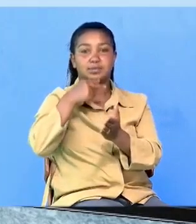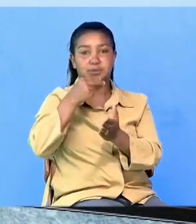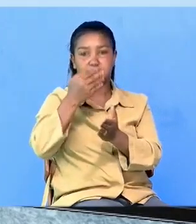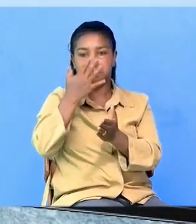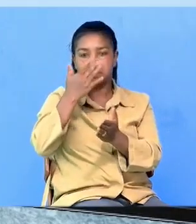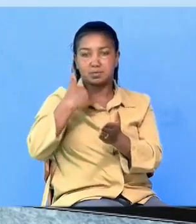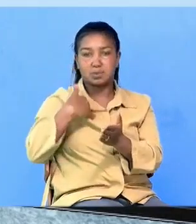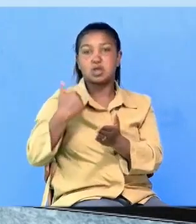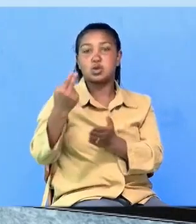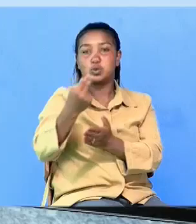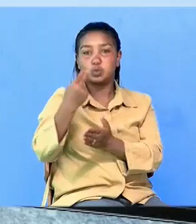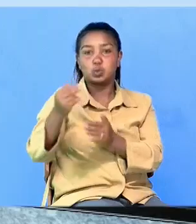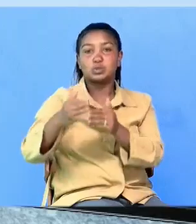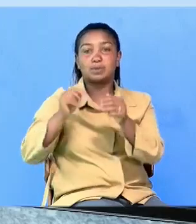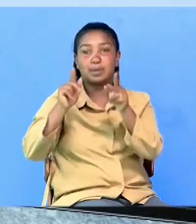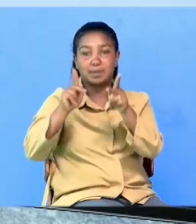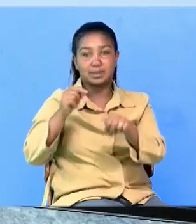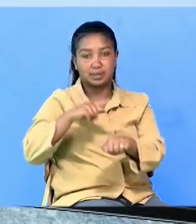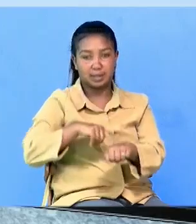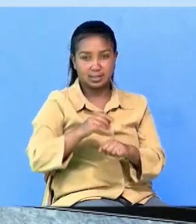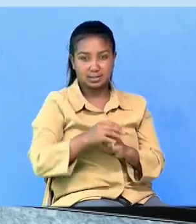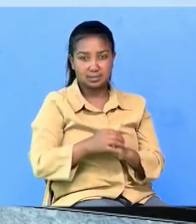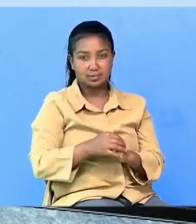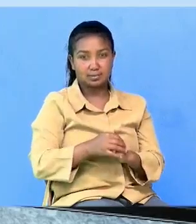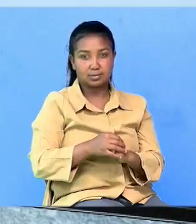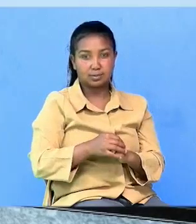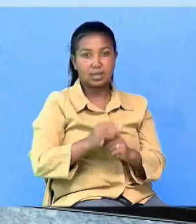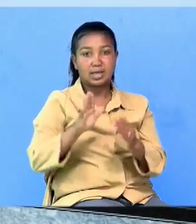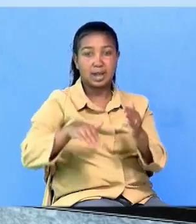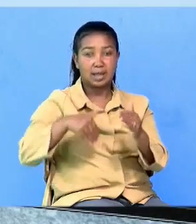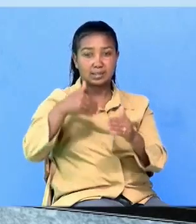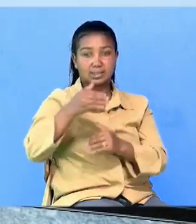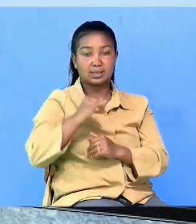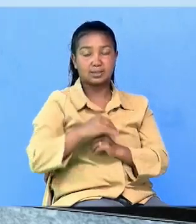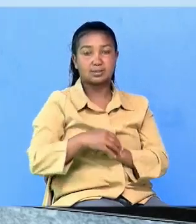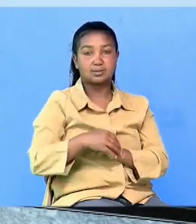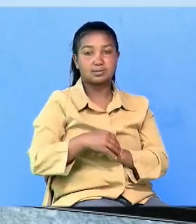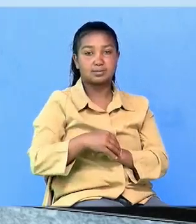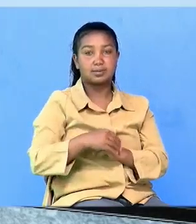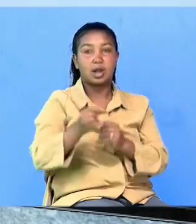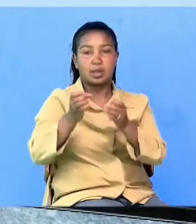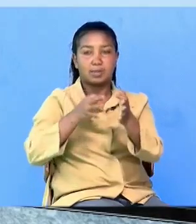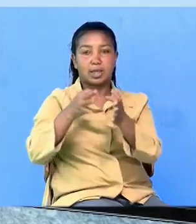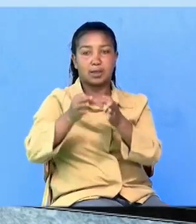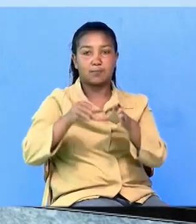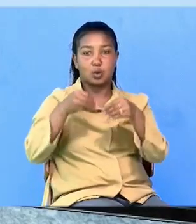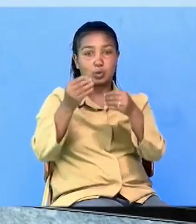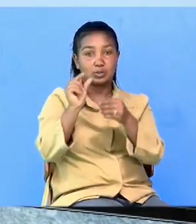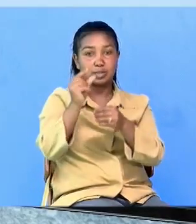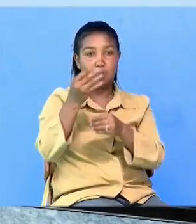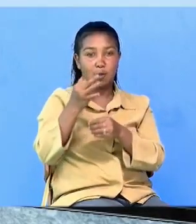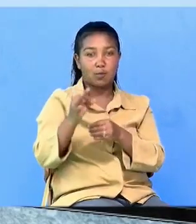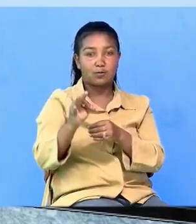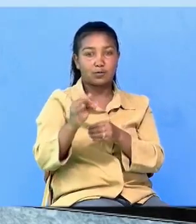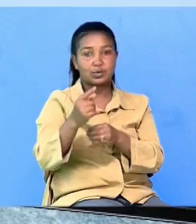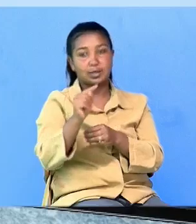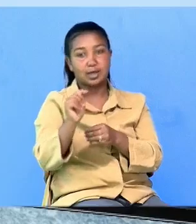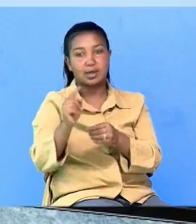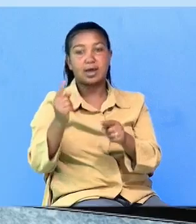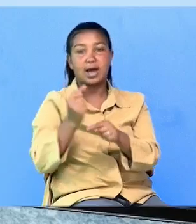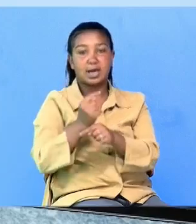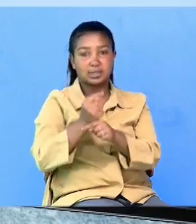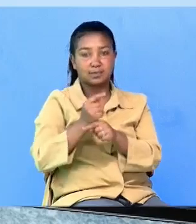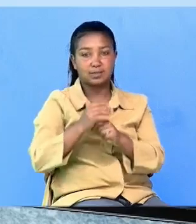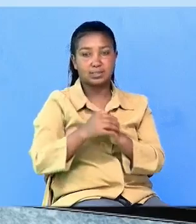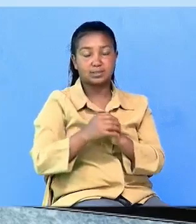so as to use simple present tense. Next is this. Let me give you that some of the